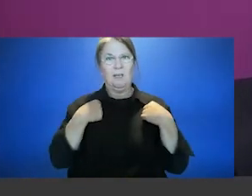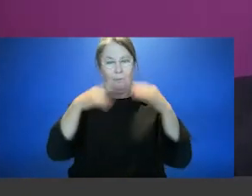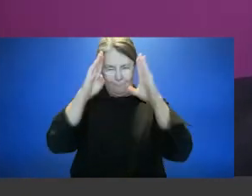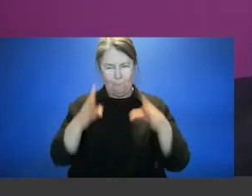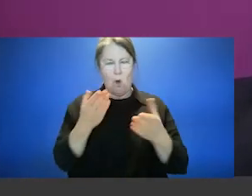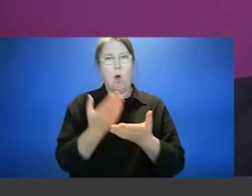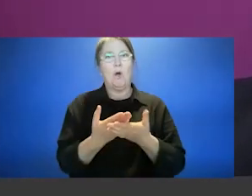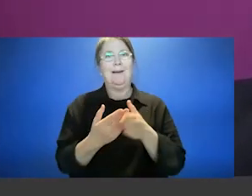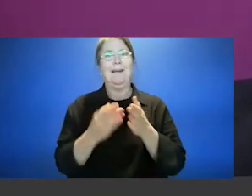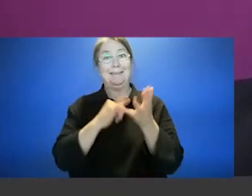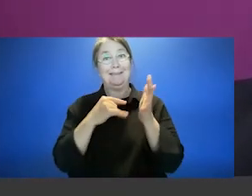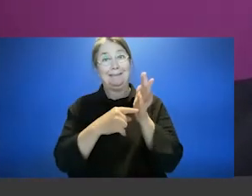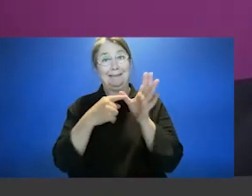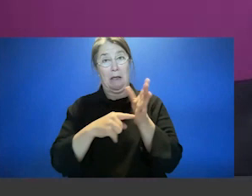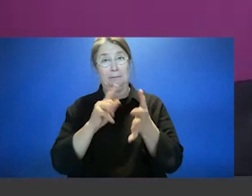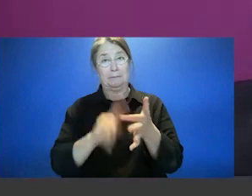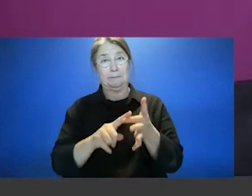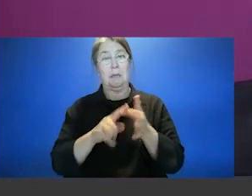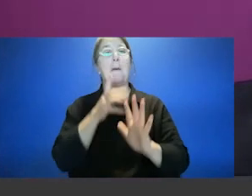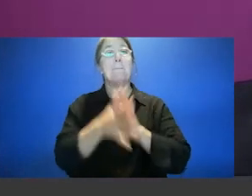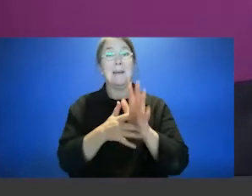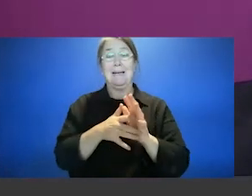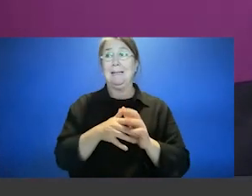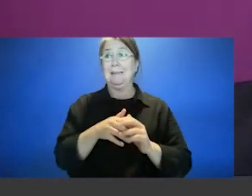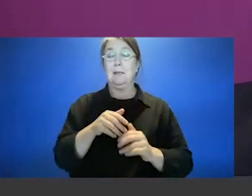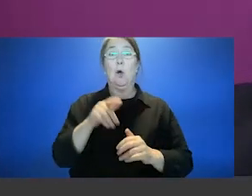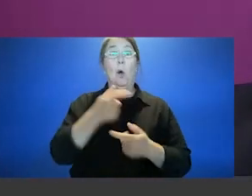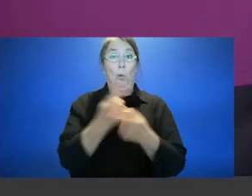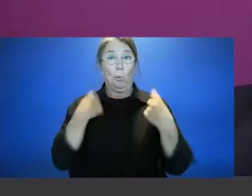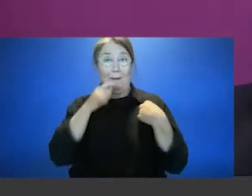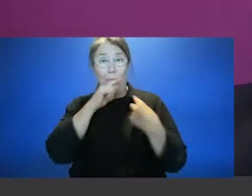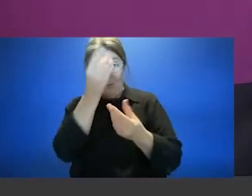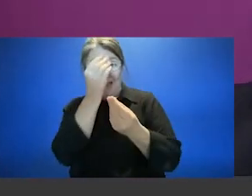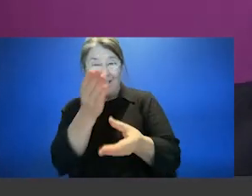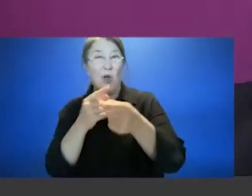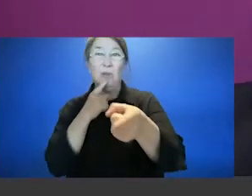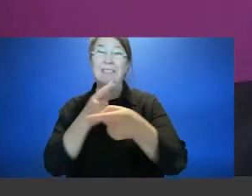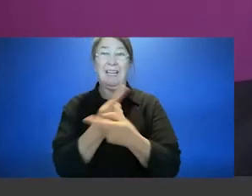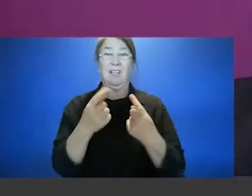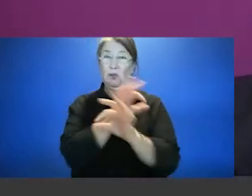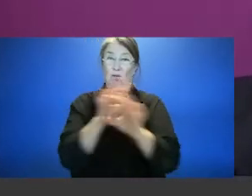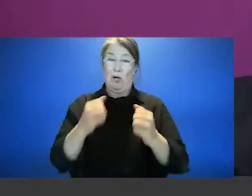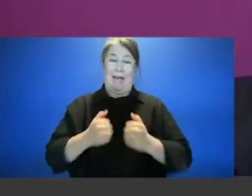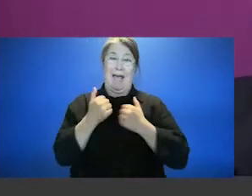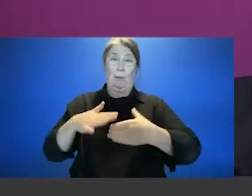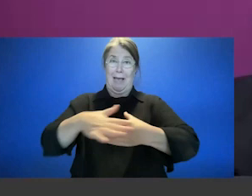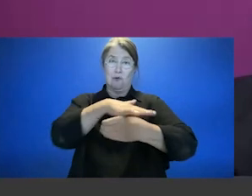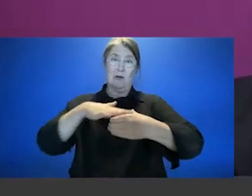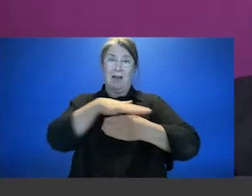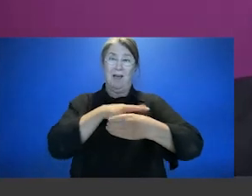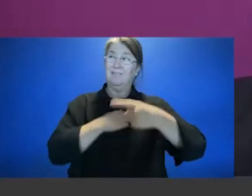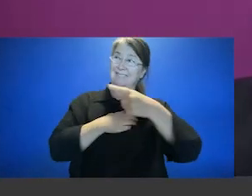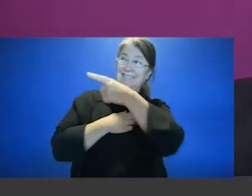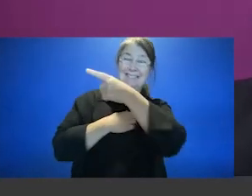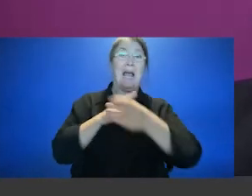team and give that complainant information to understand that it's outside IBAC jurisdiction. However,